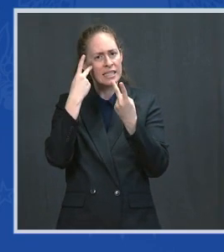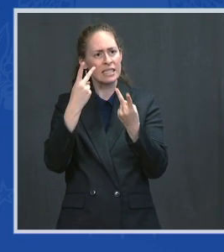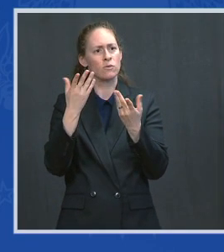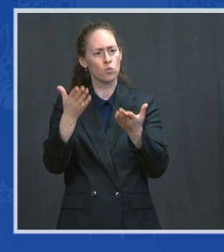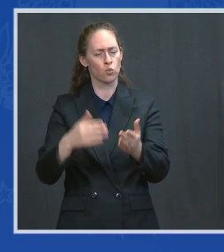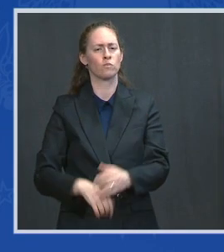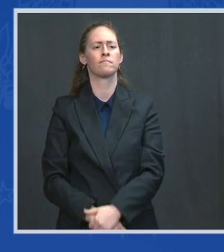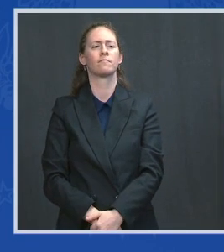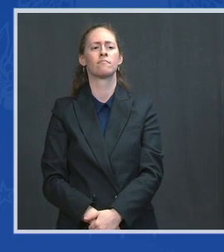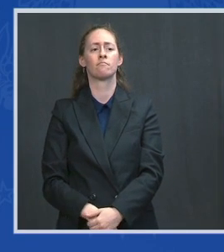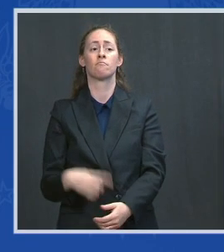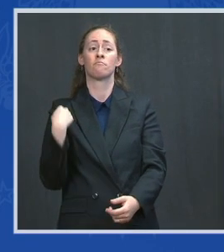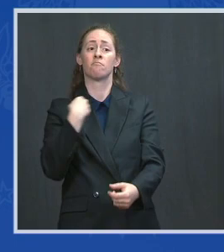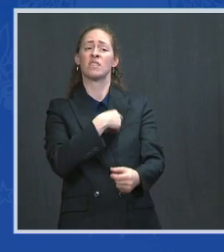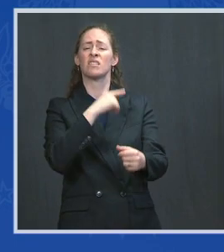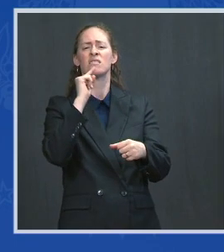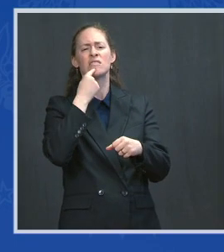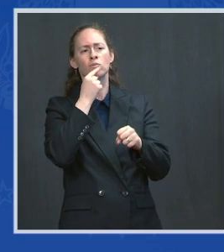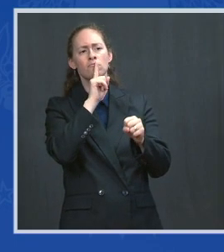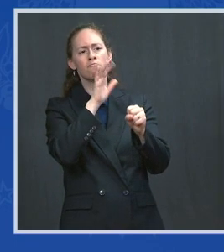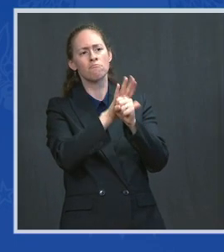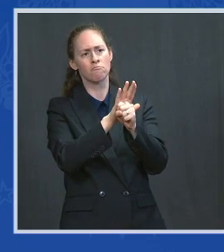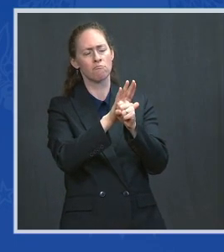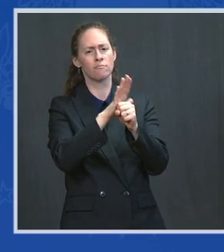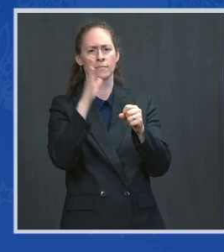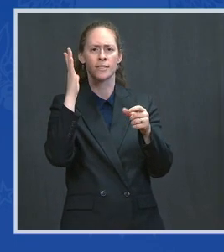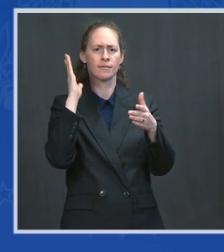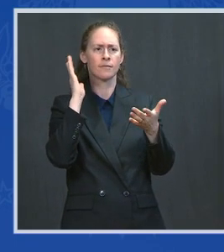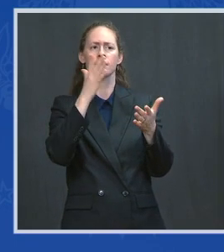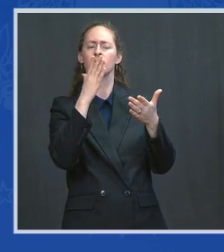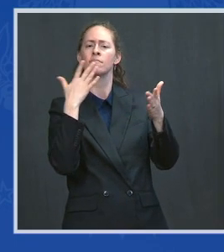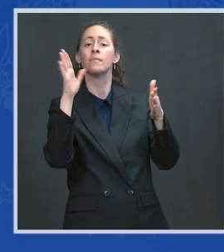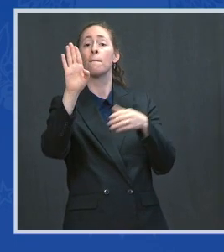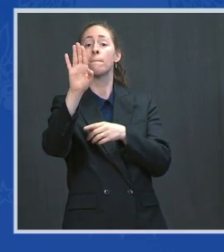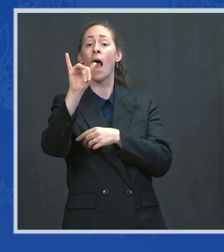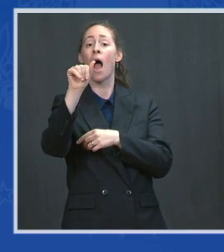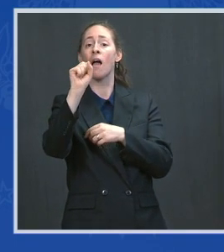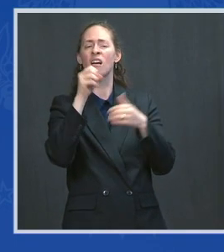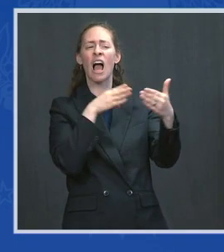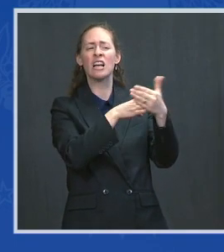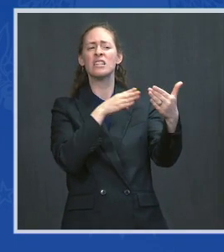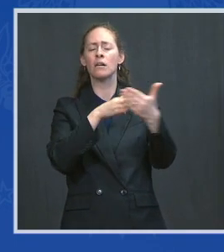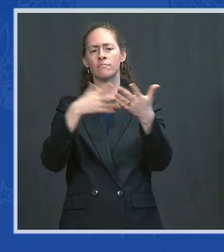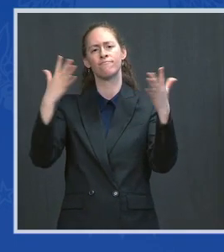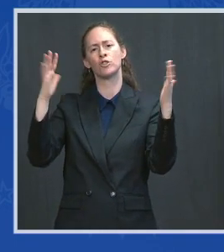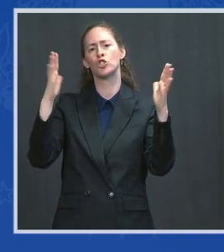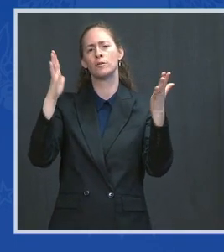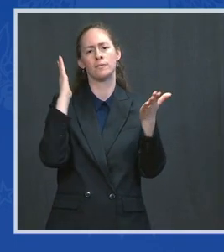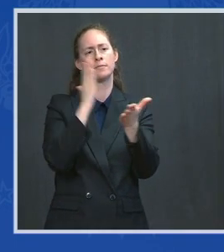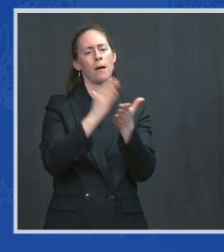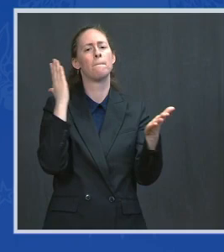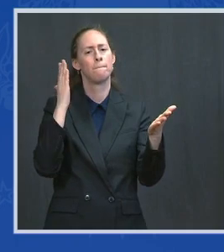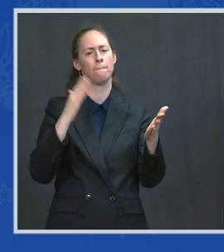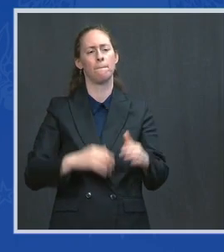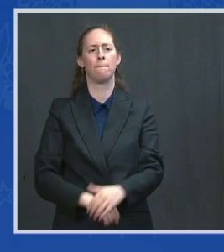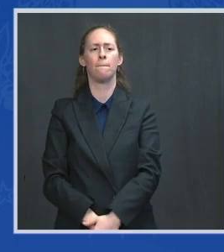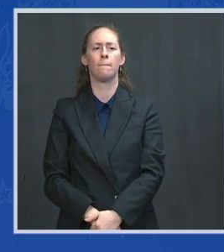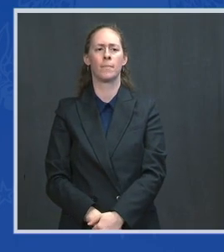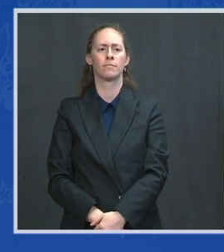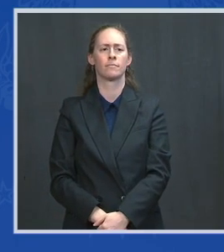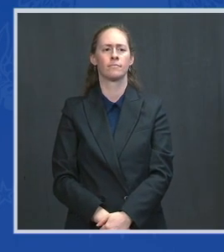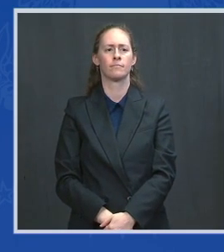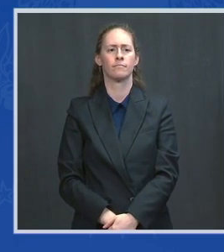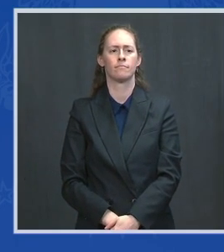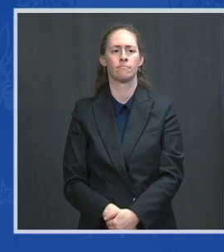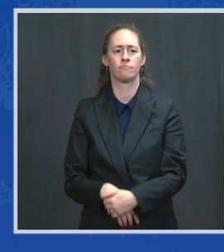stop the hatred and the bias. My first week in office, I signed a presidential memorandum